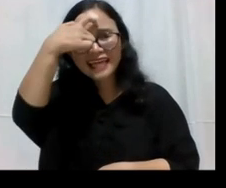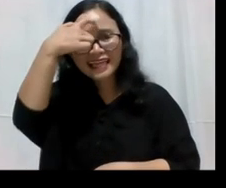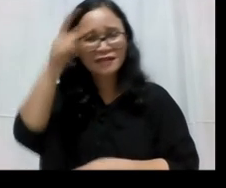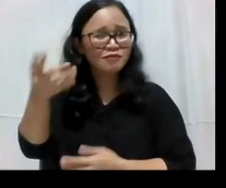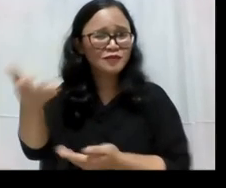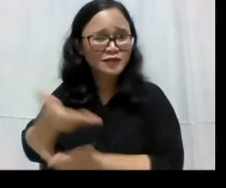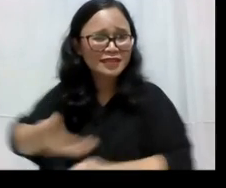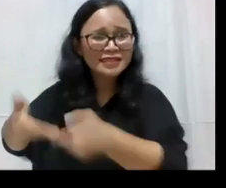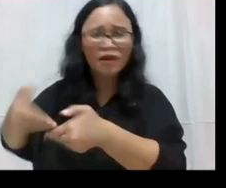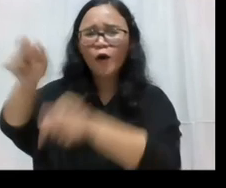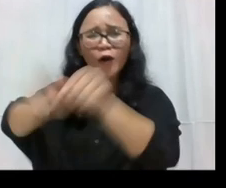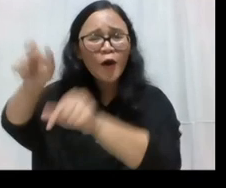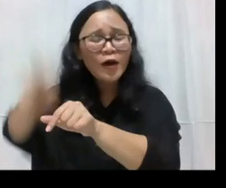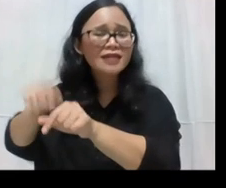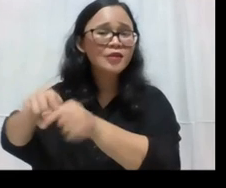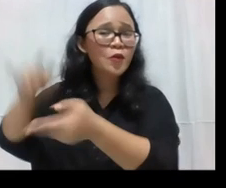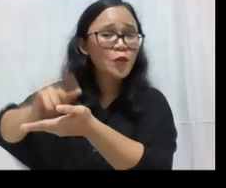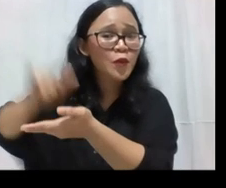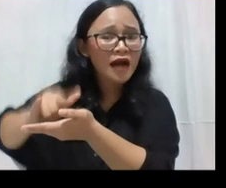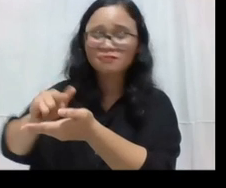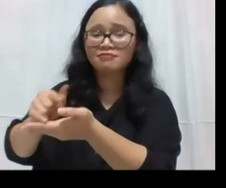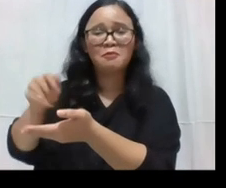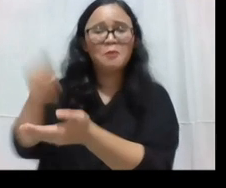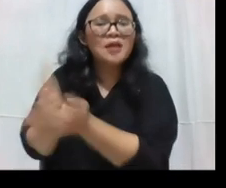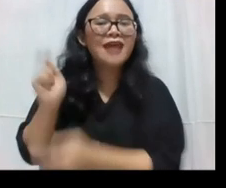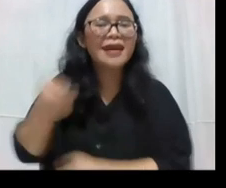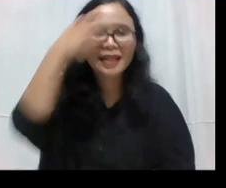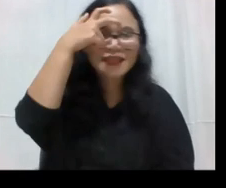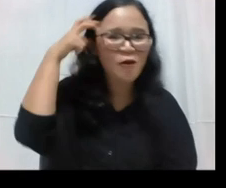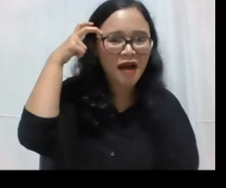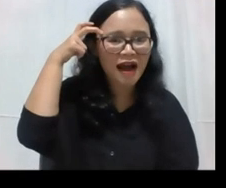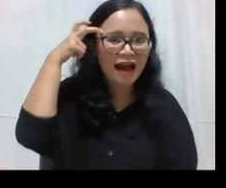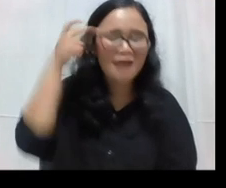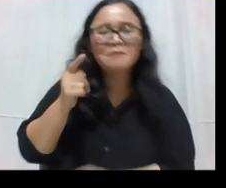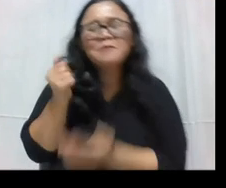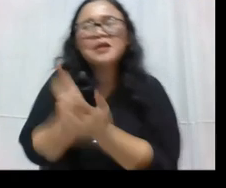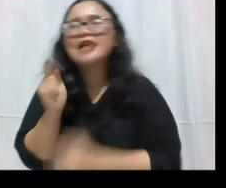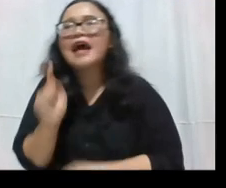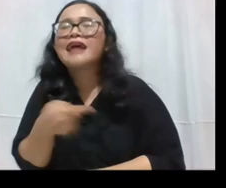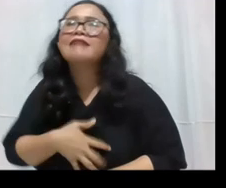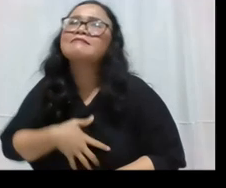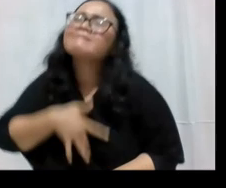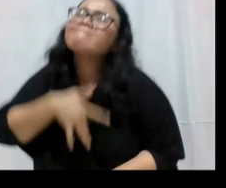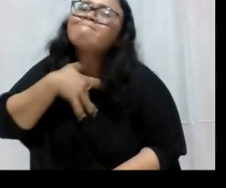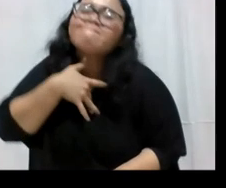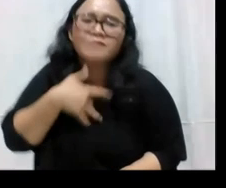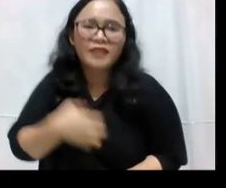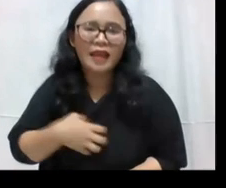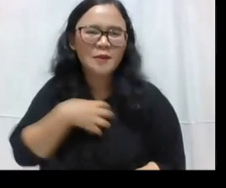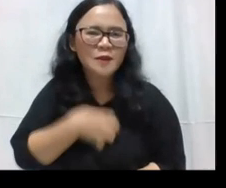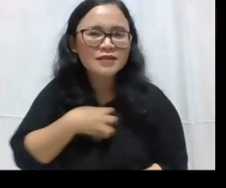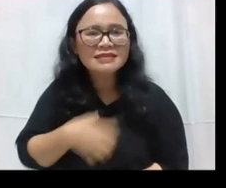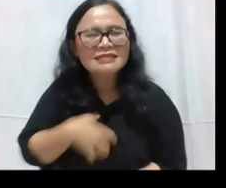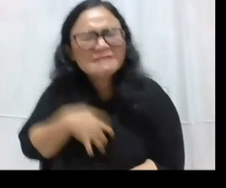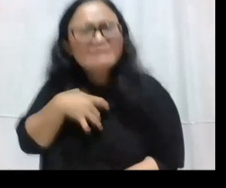much trauma the people of Wuhan is still going through, just emotionally. So I just feel very